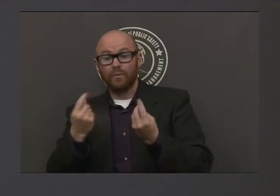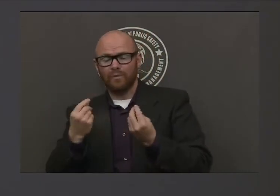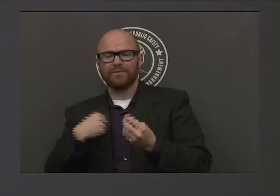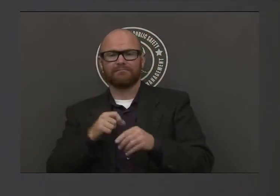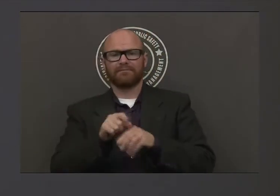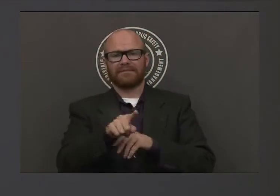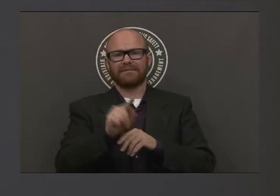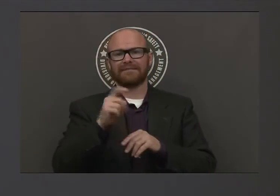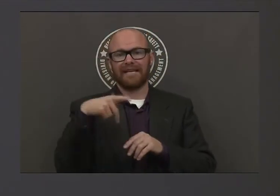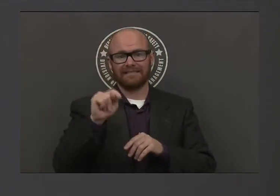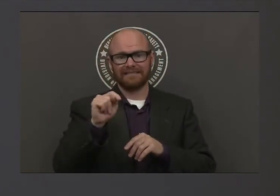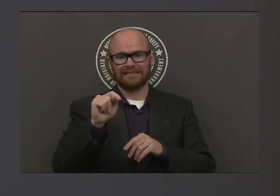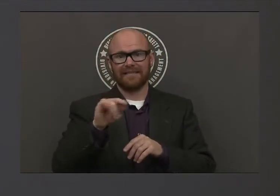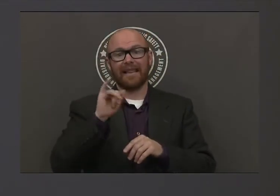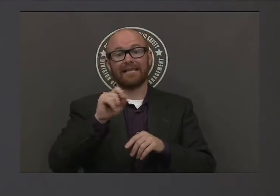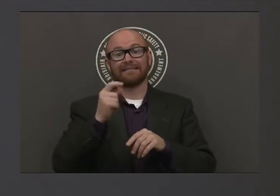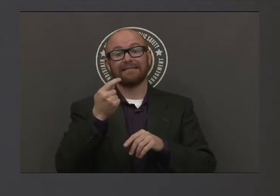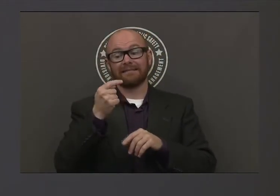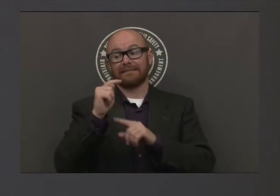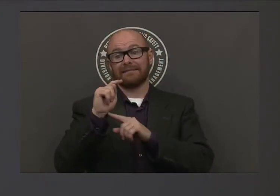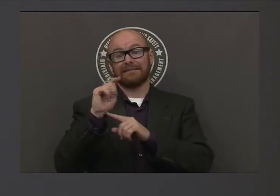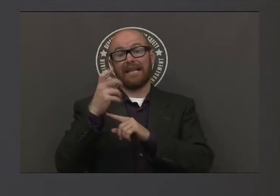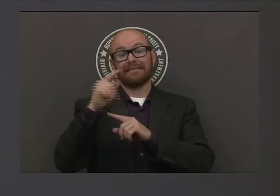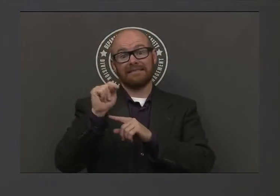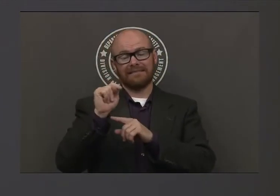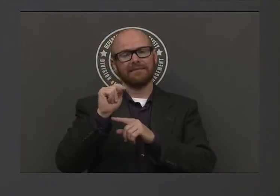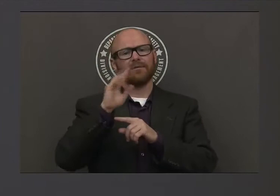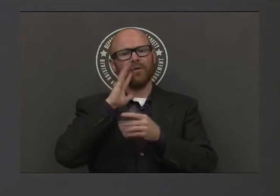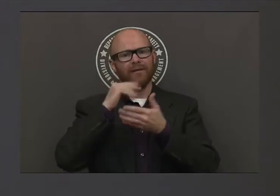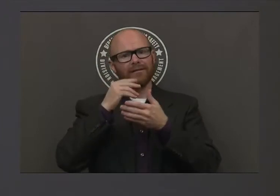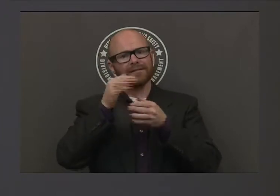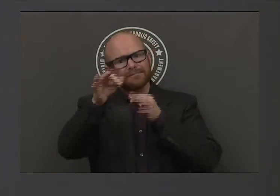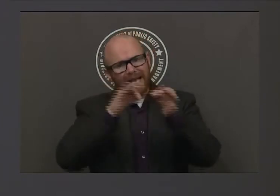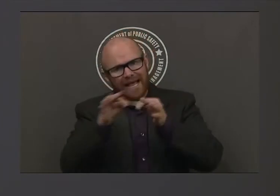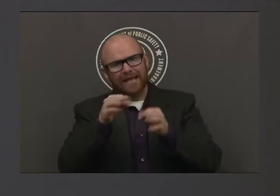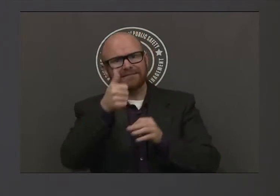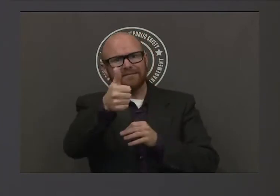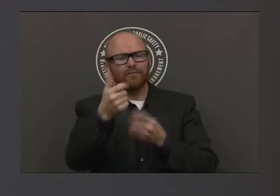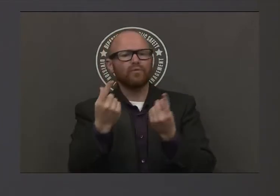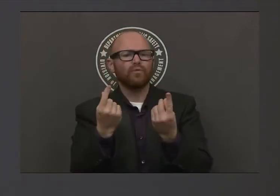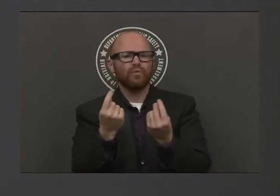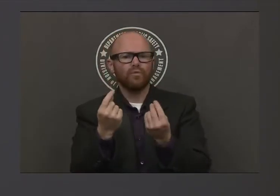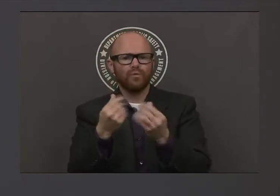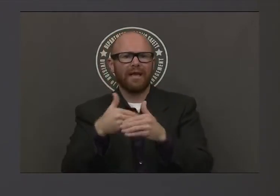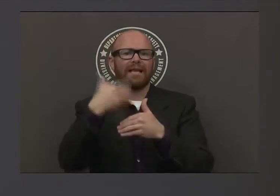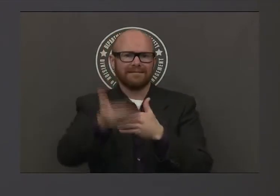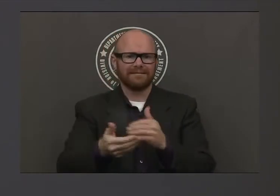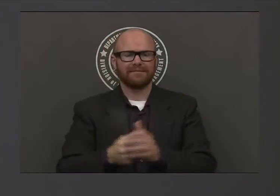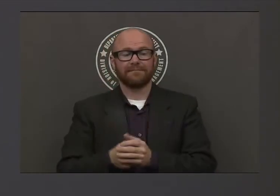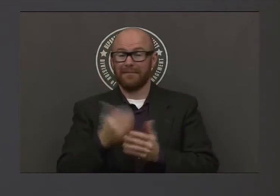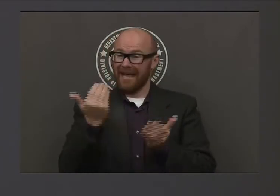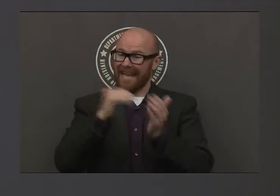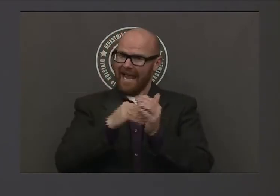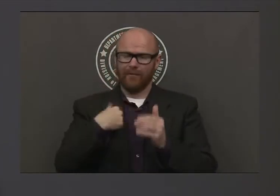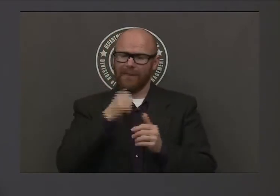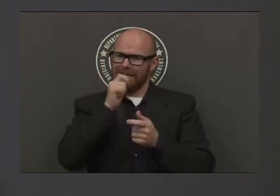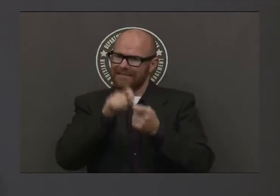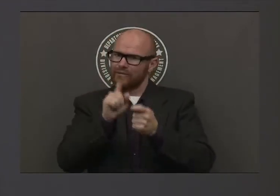them. It'll just be within our workflow before we figure out the efficiency and efficacy of it to roll it out more